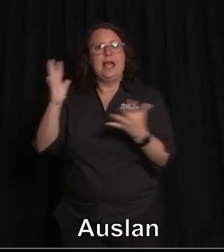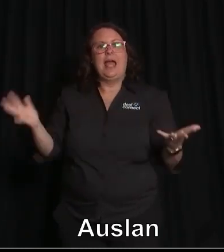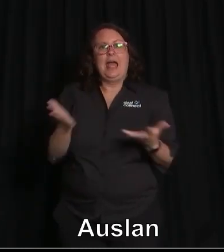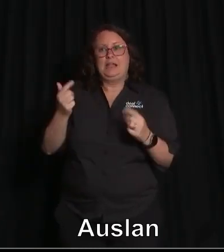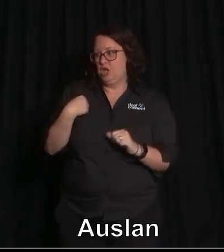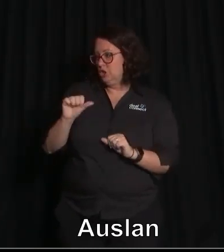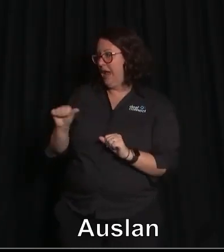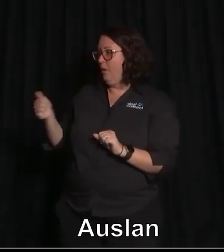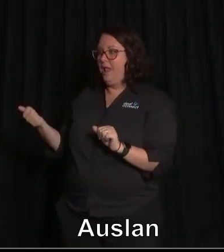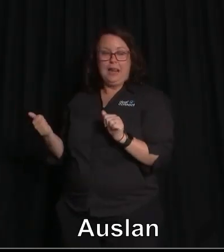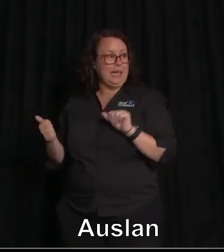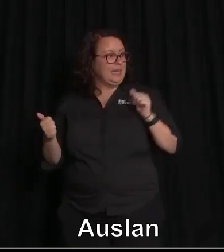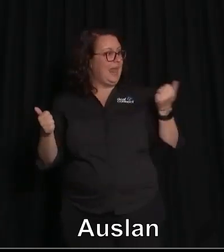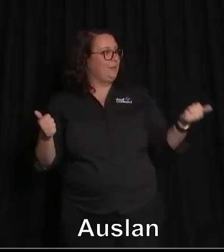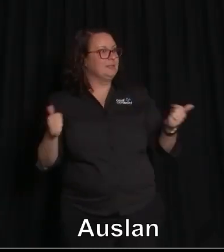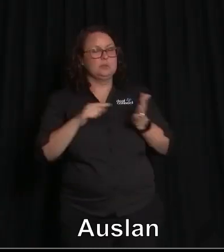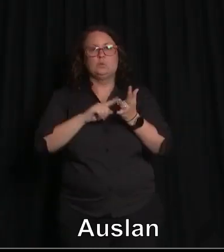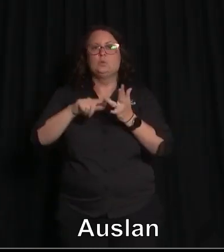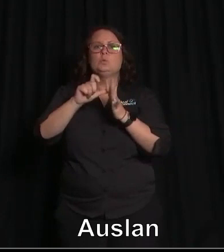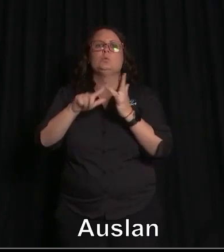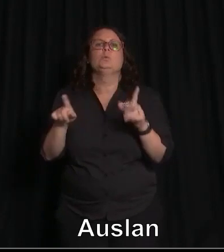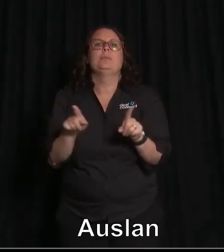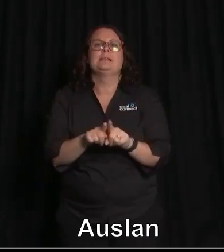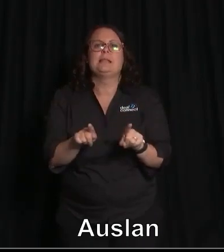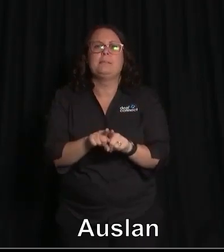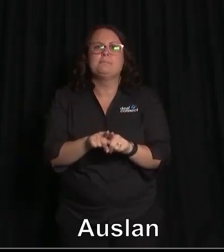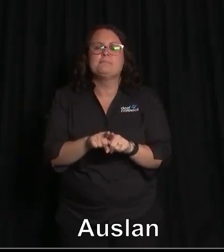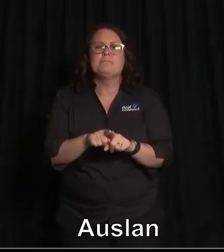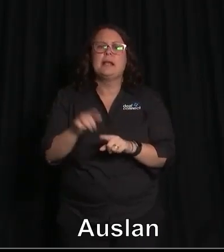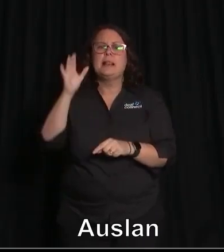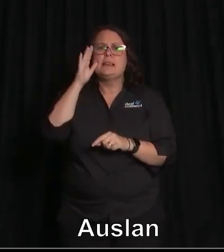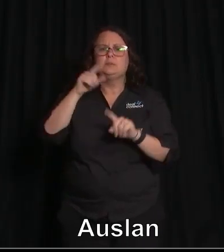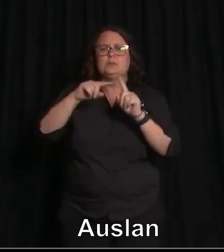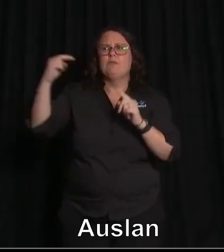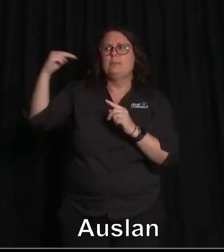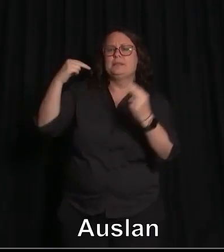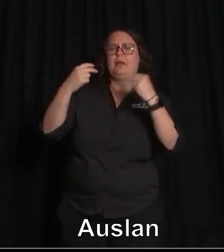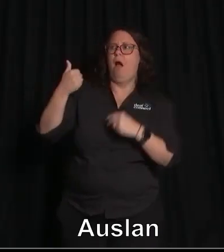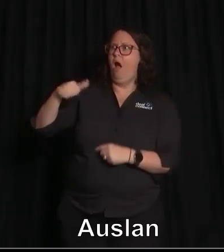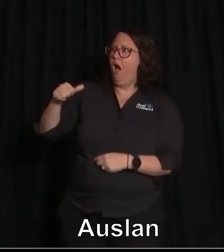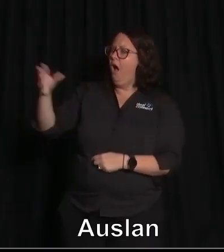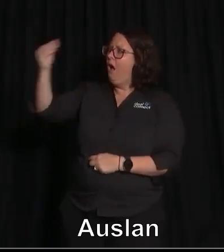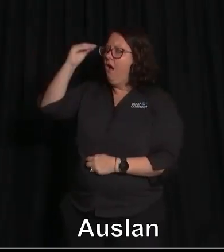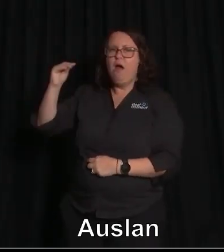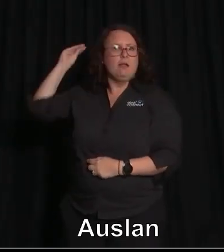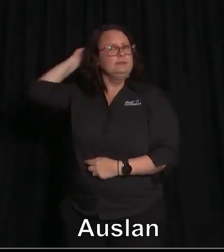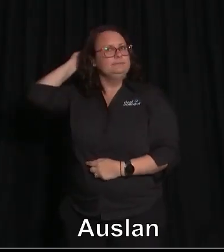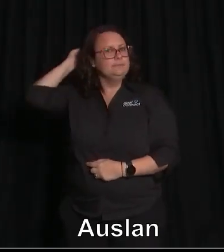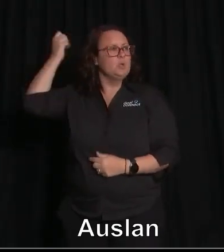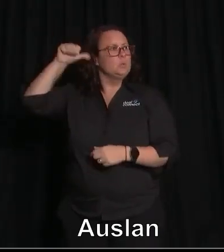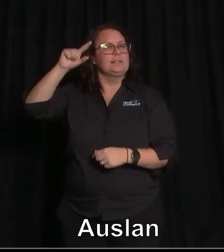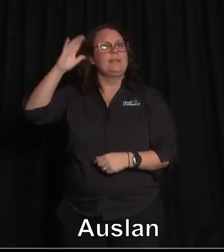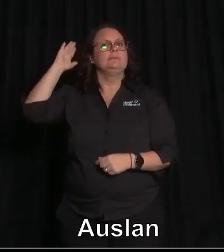to do the same, for us to listen to perspectives that are different to ours, and to take them with you and use them